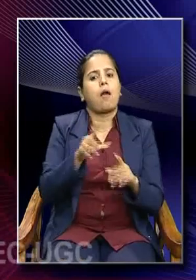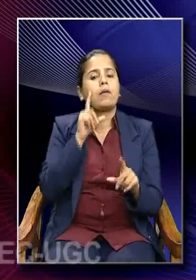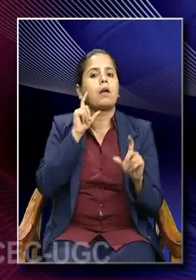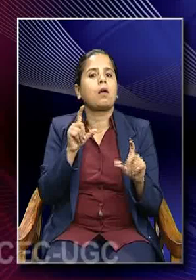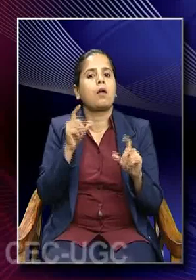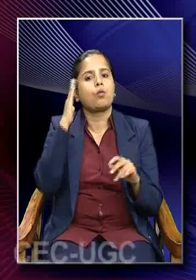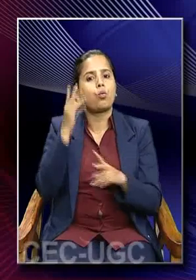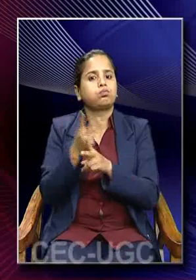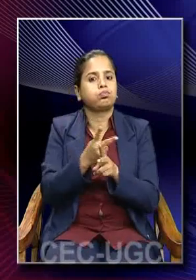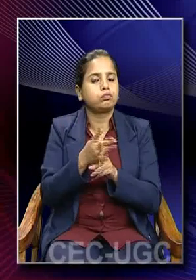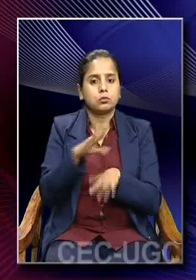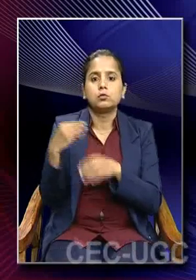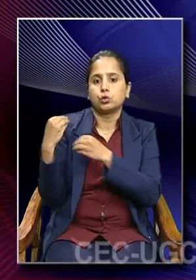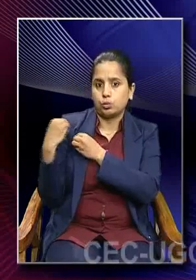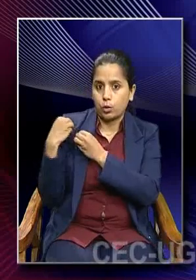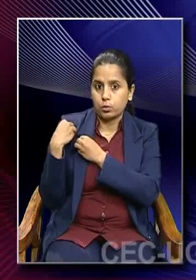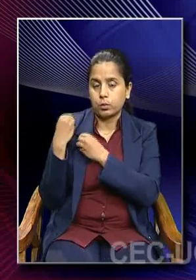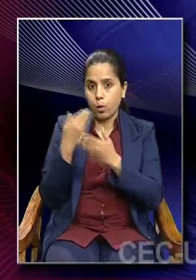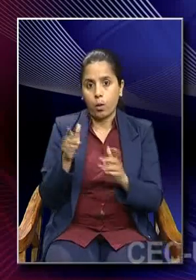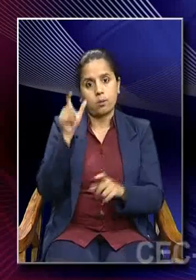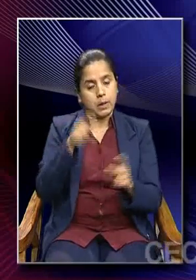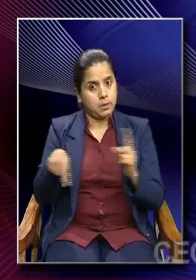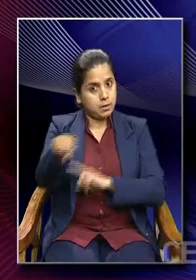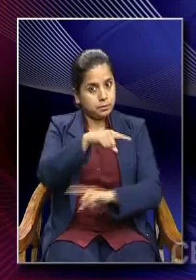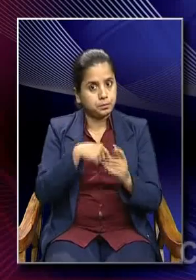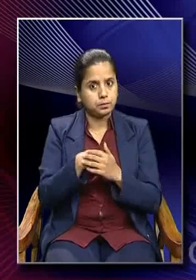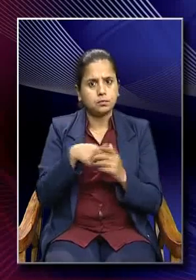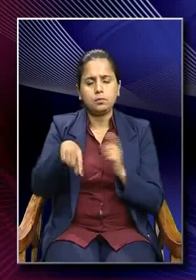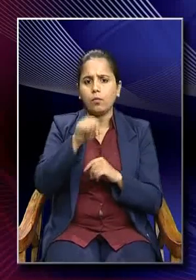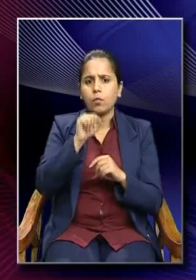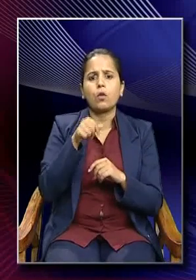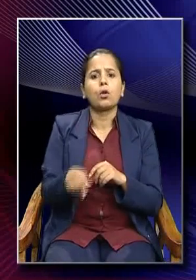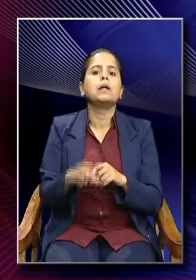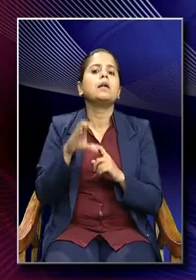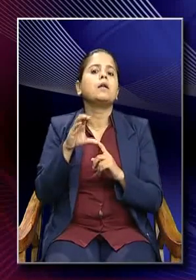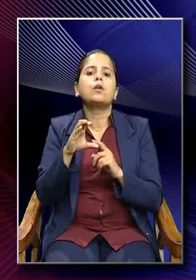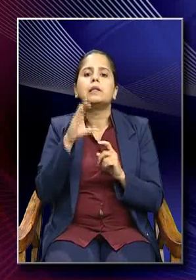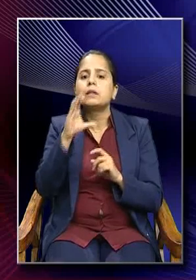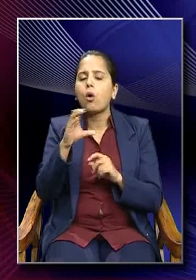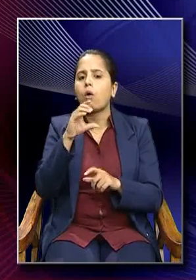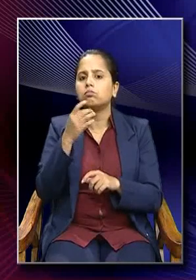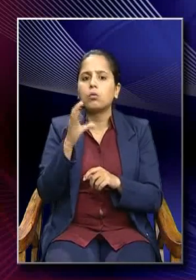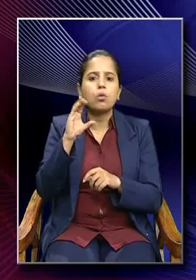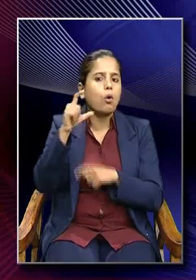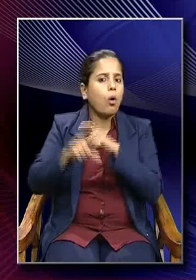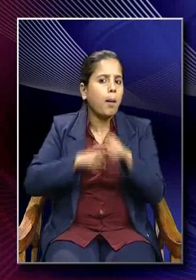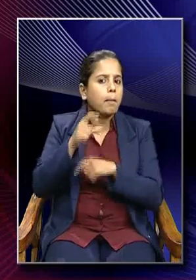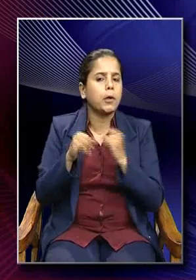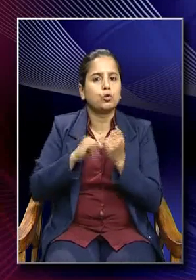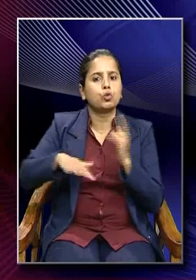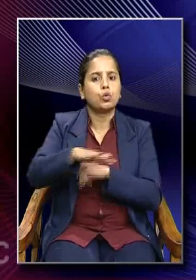of, everybody is responsible, and the element of corporate social responsibility is already embedded in